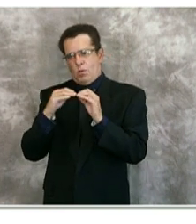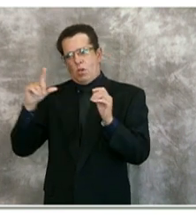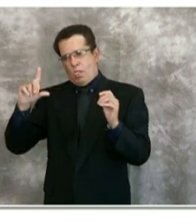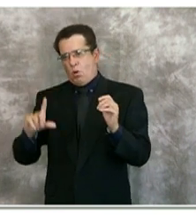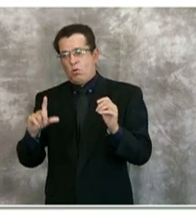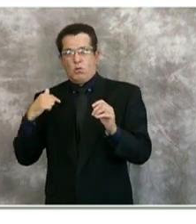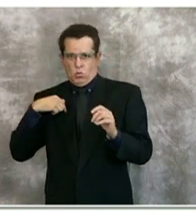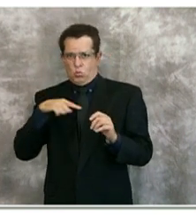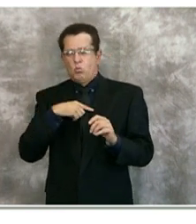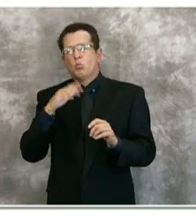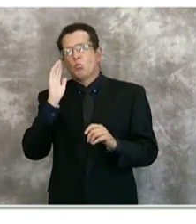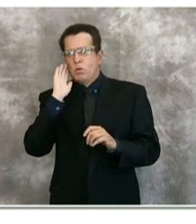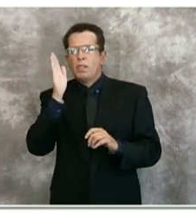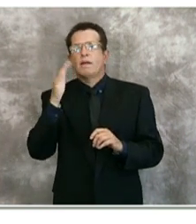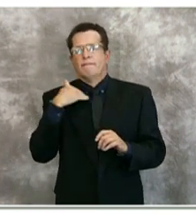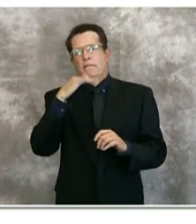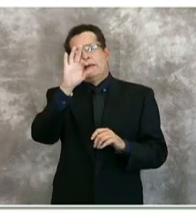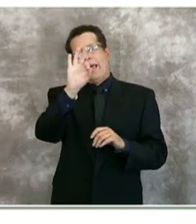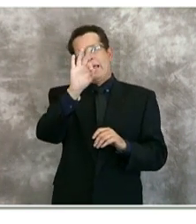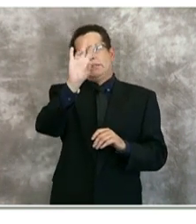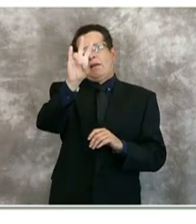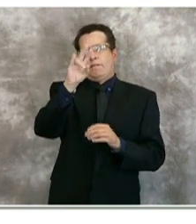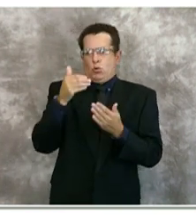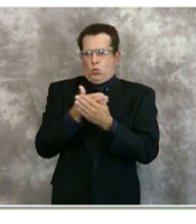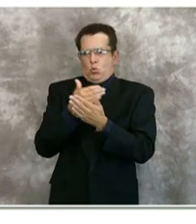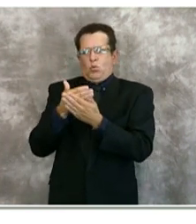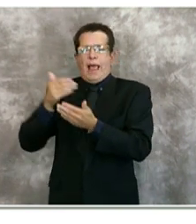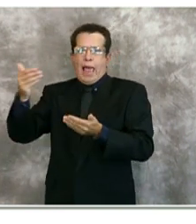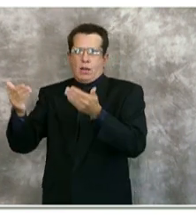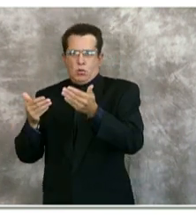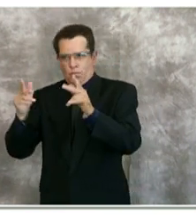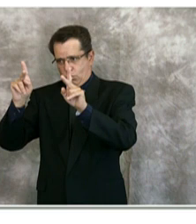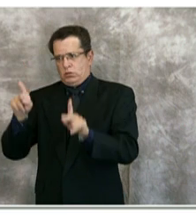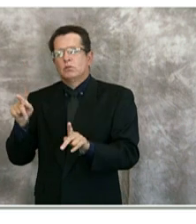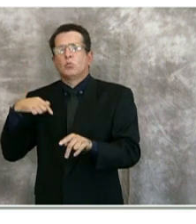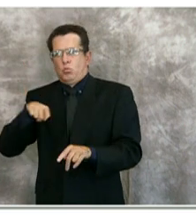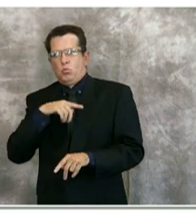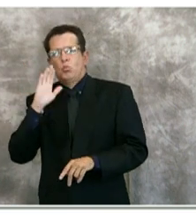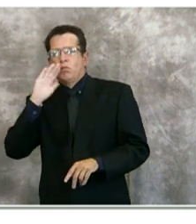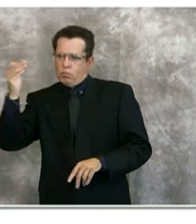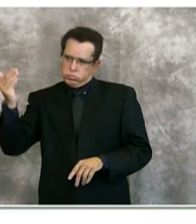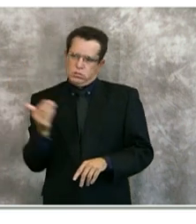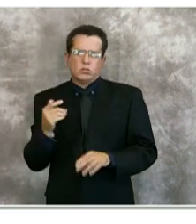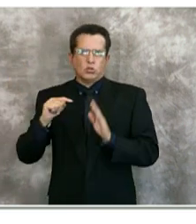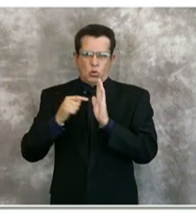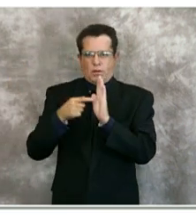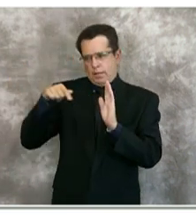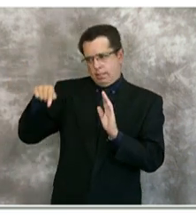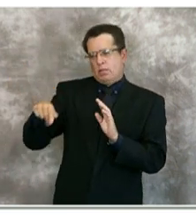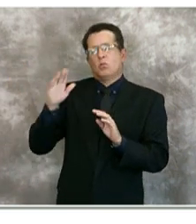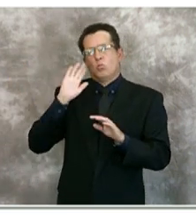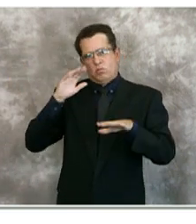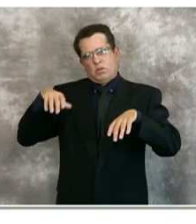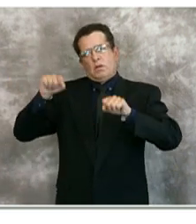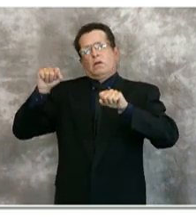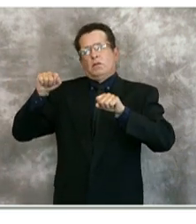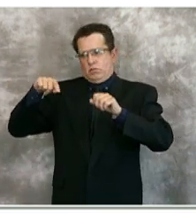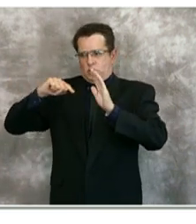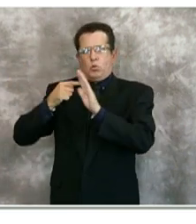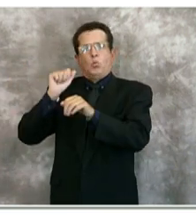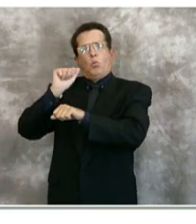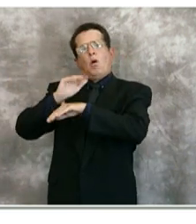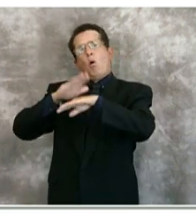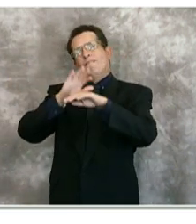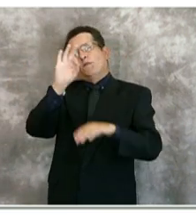this issue, we will have 97 case investigators that will start taking case investigation assignments